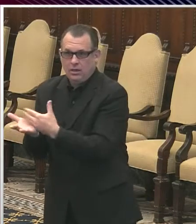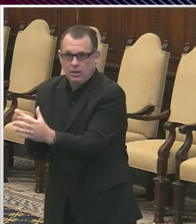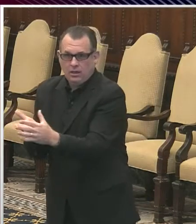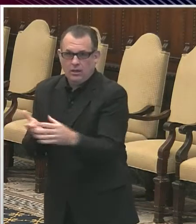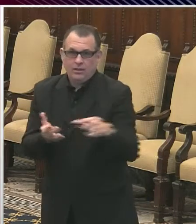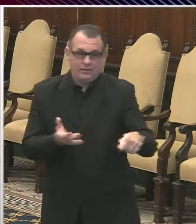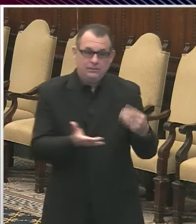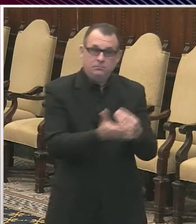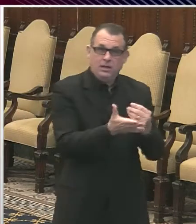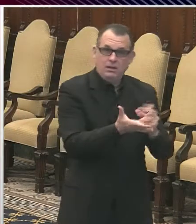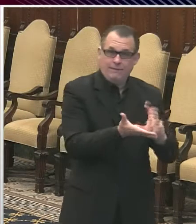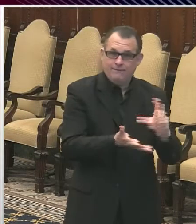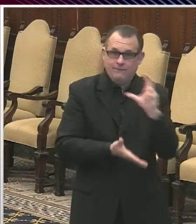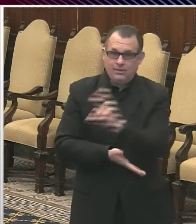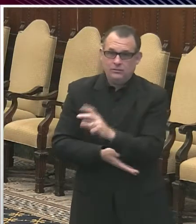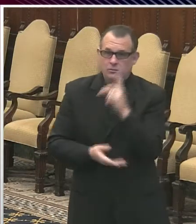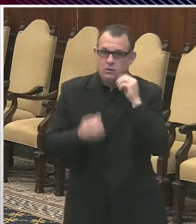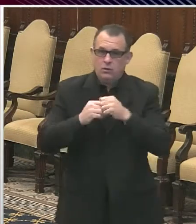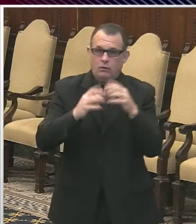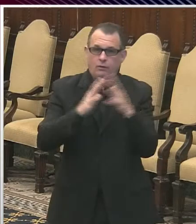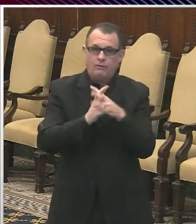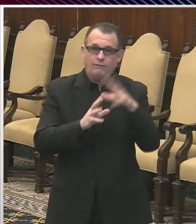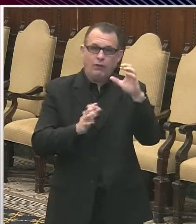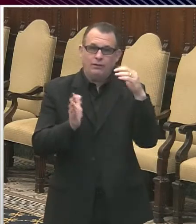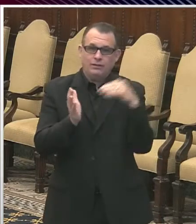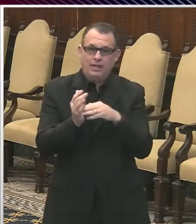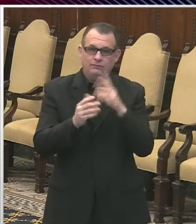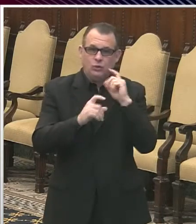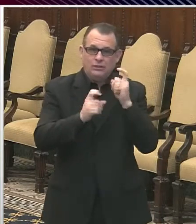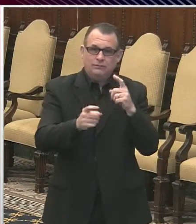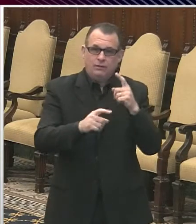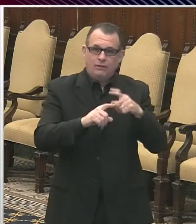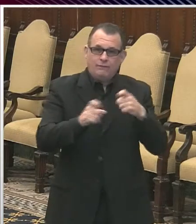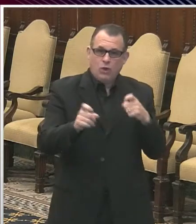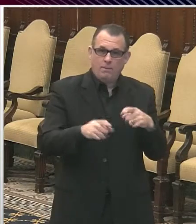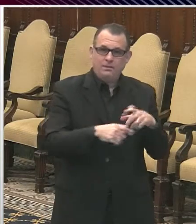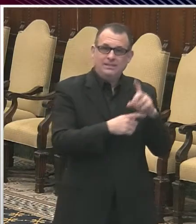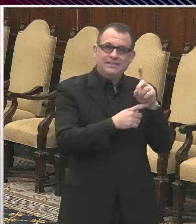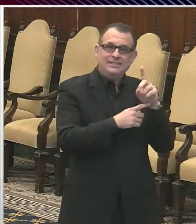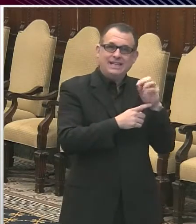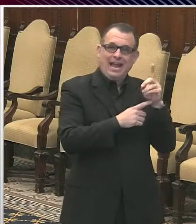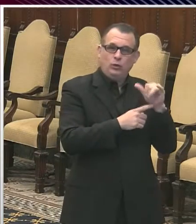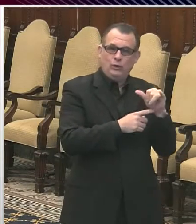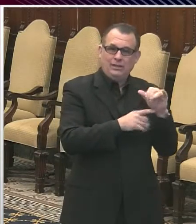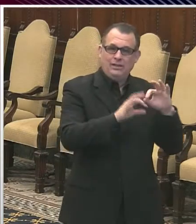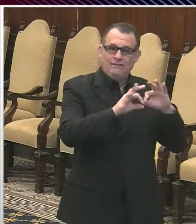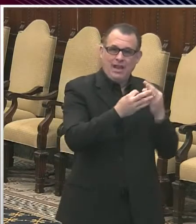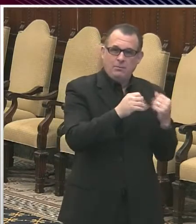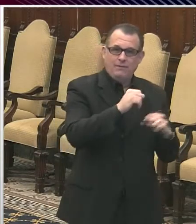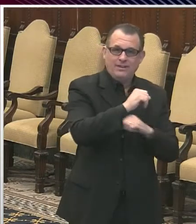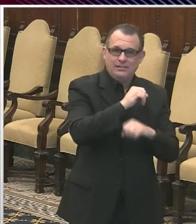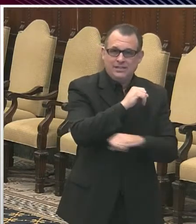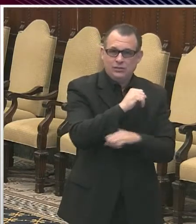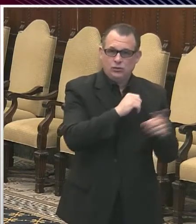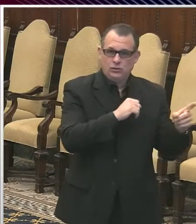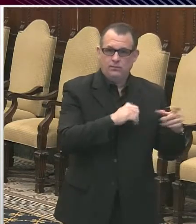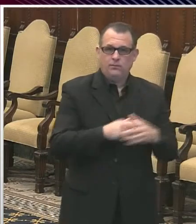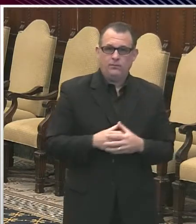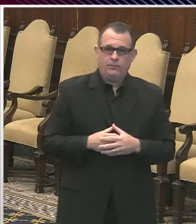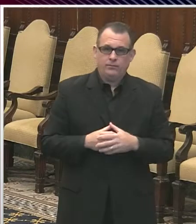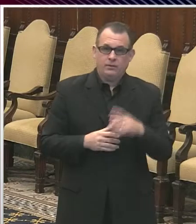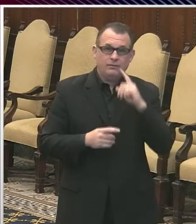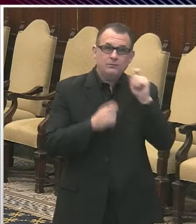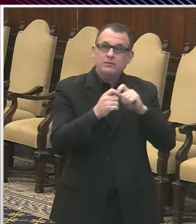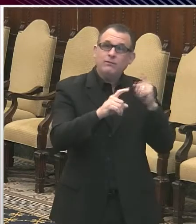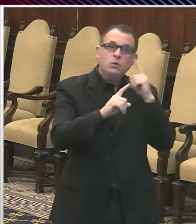Fund was launched with a $500,000 gift from the Douty Foundation in Philadelphia. However, the fund has set a goal of raising